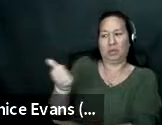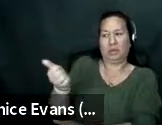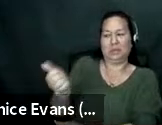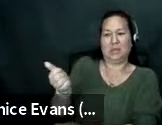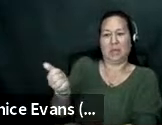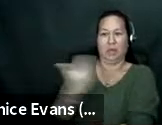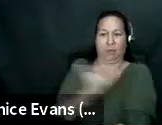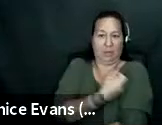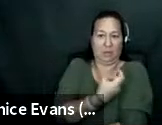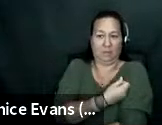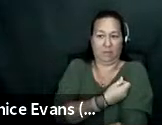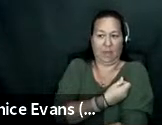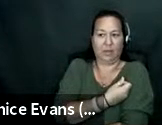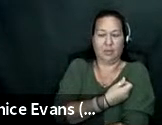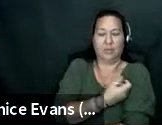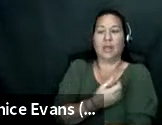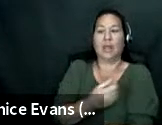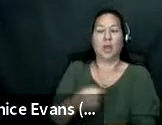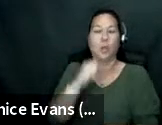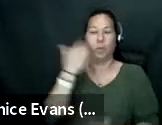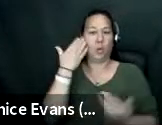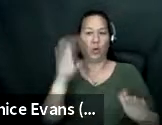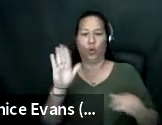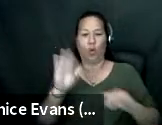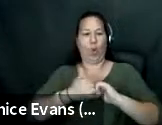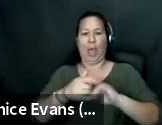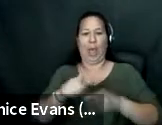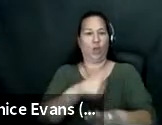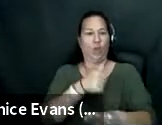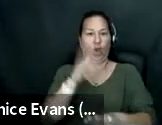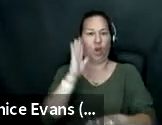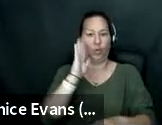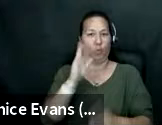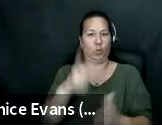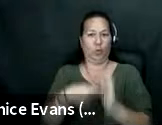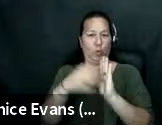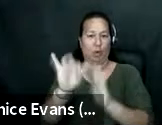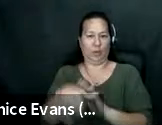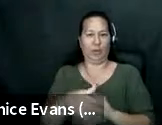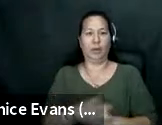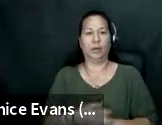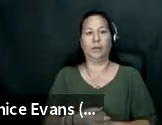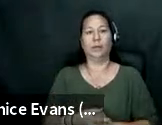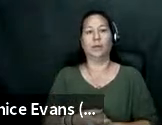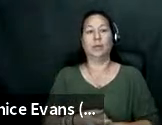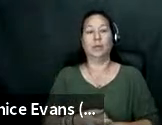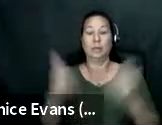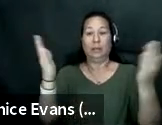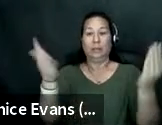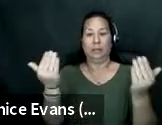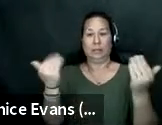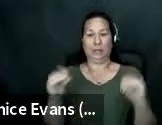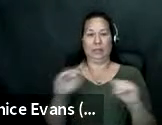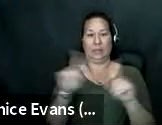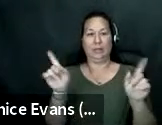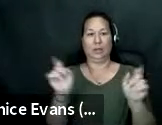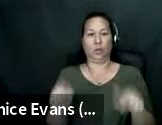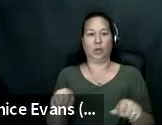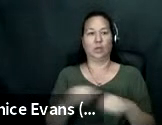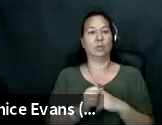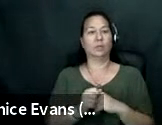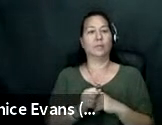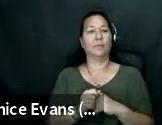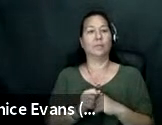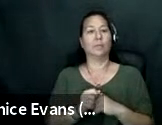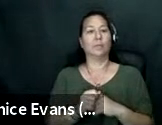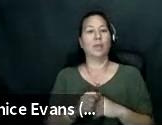Great. Our next question in this section, if we allow vaccinated employees in the office with no masking, are those who cannot be